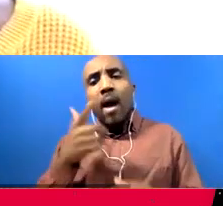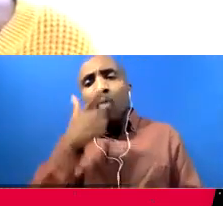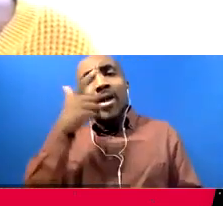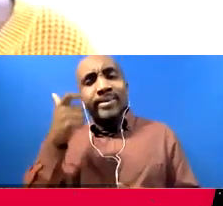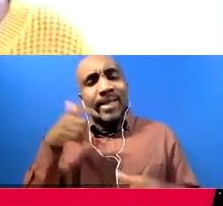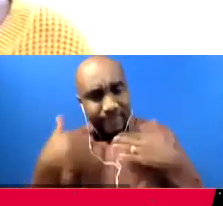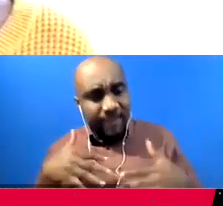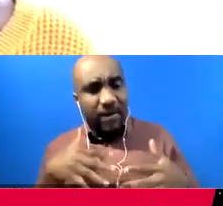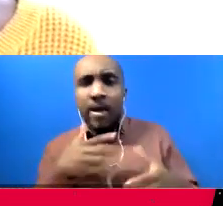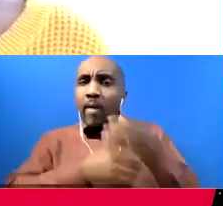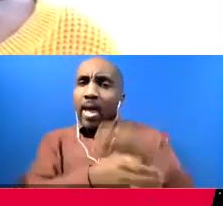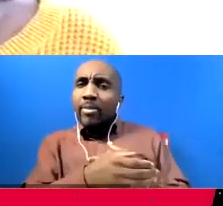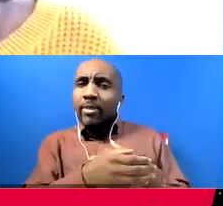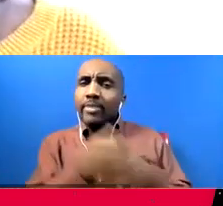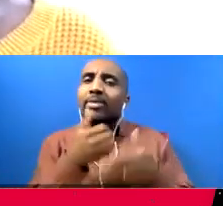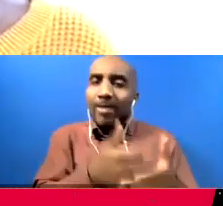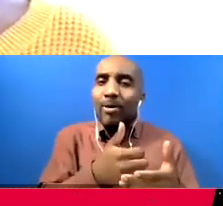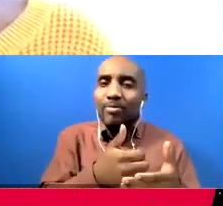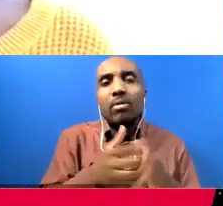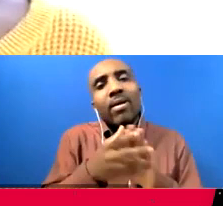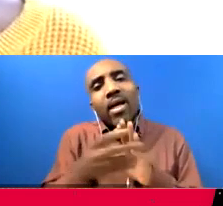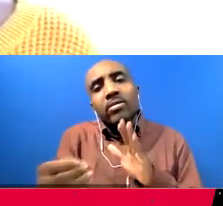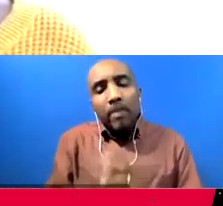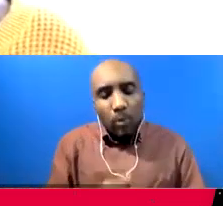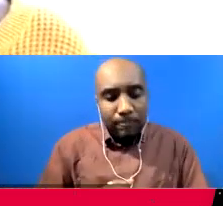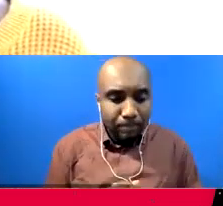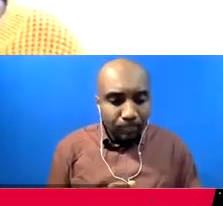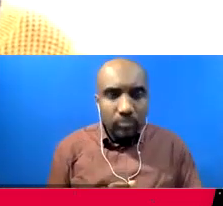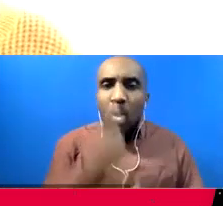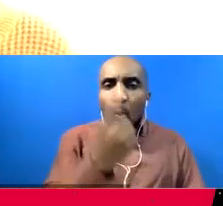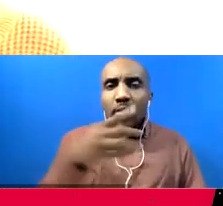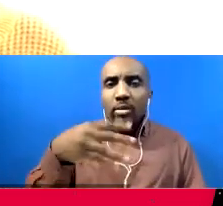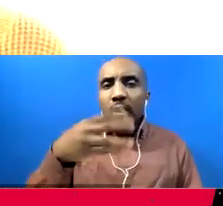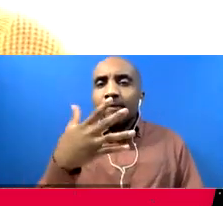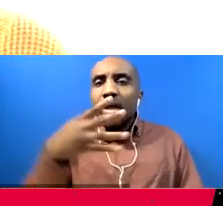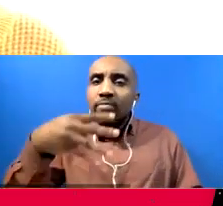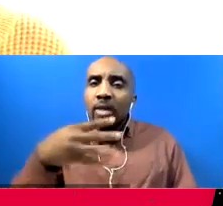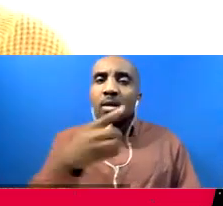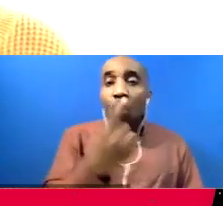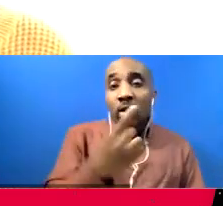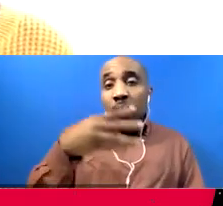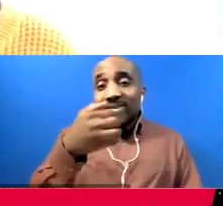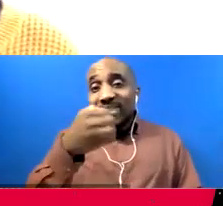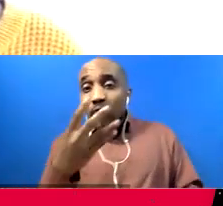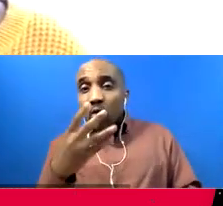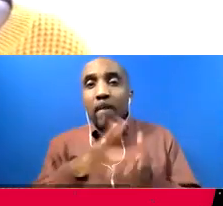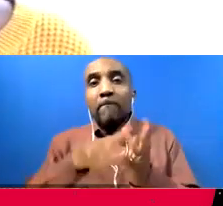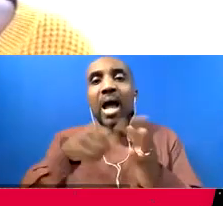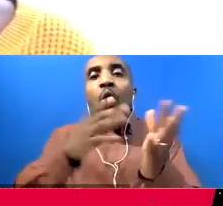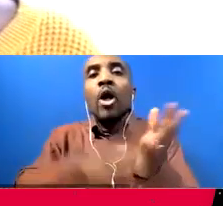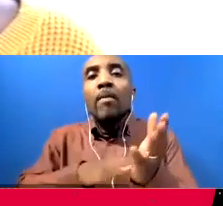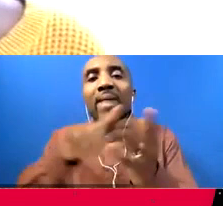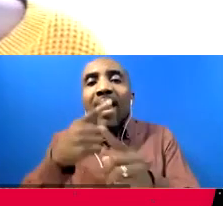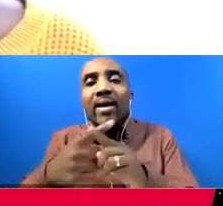other situations through that lens. So some examples of this, in 1959 and 1964, Malcolm X visited